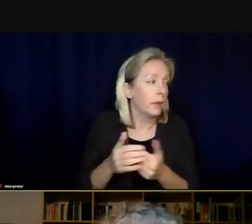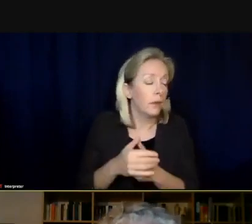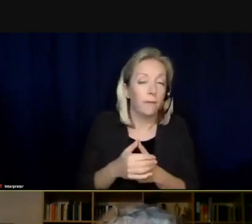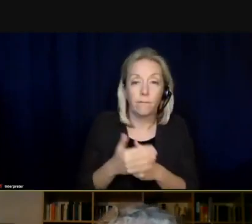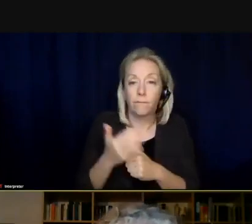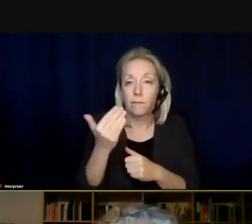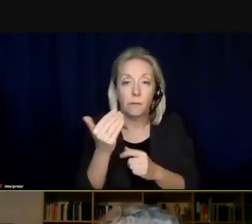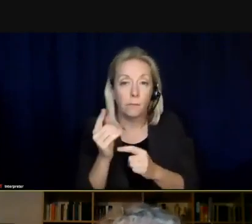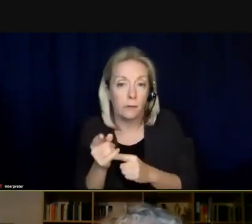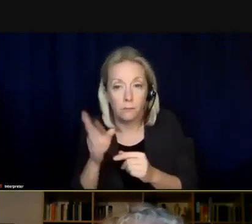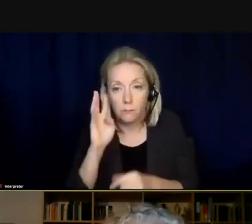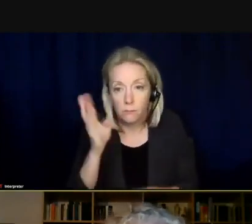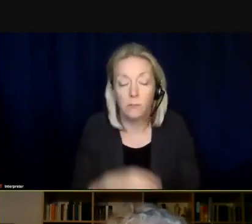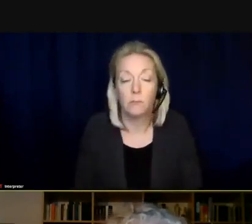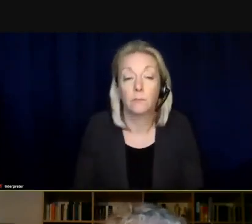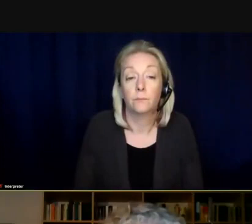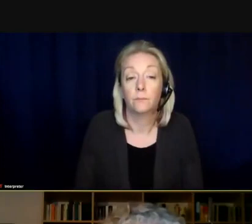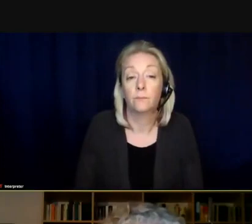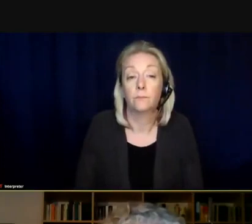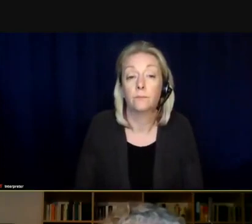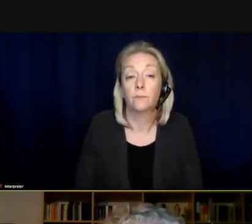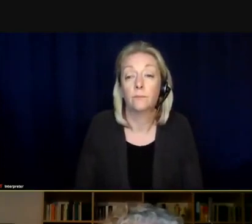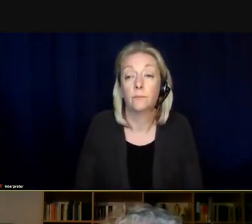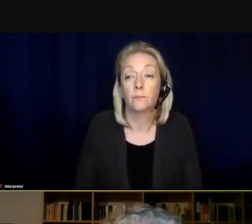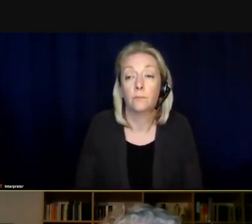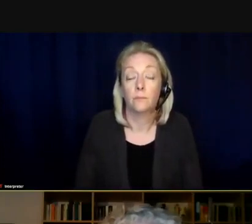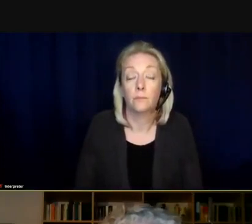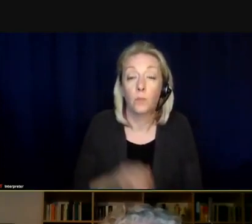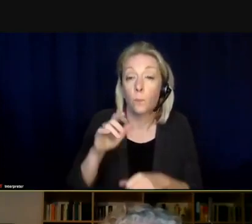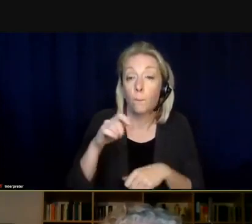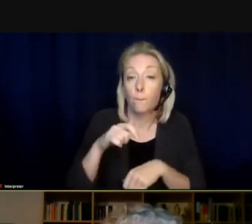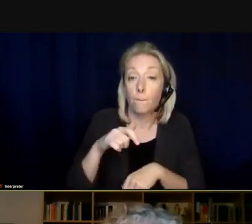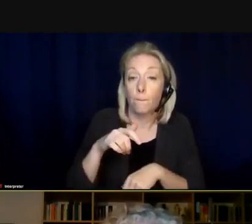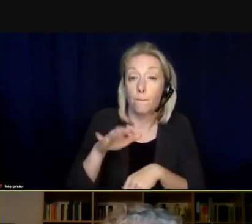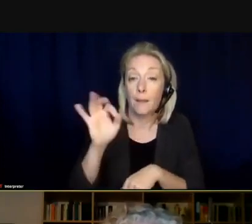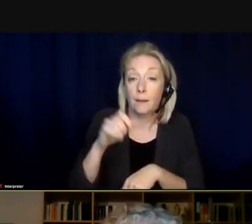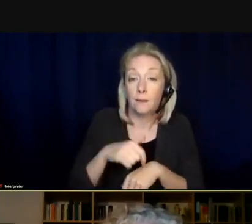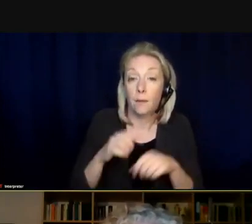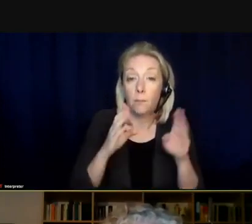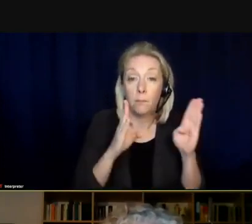15 minutes. Or we can pick a duration. Then you click continue.